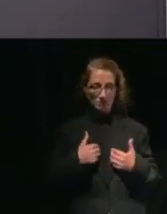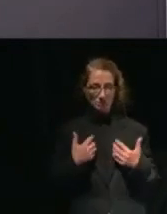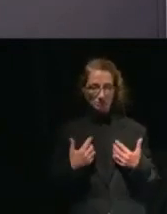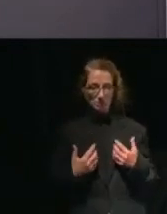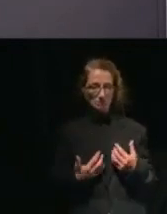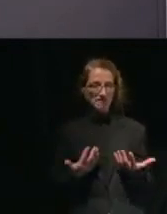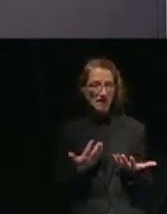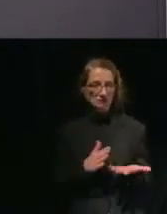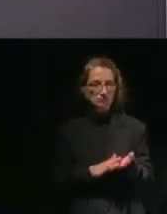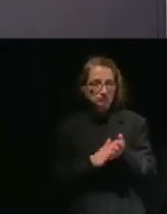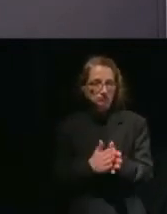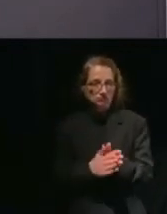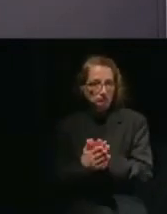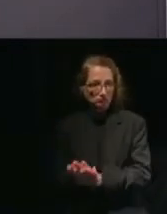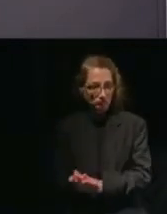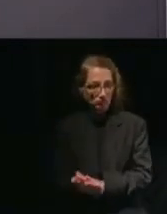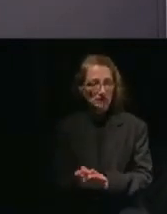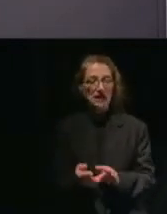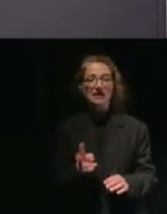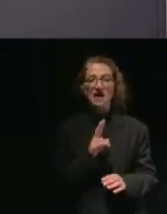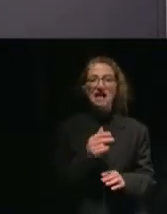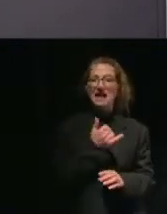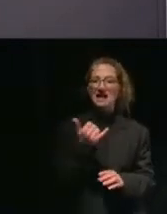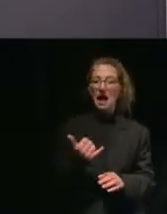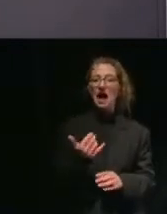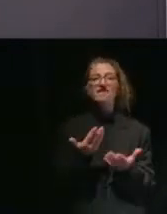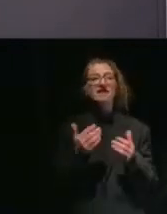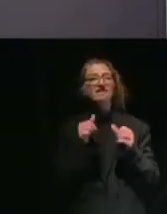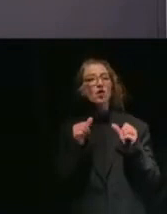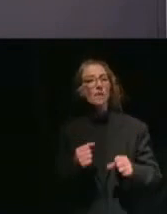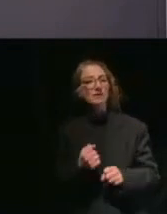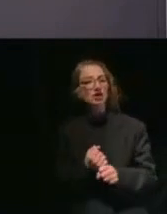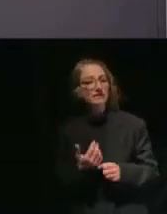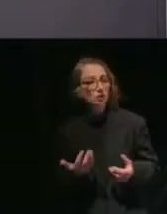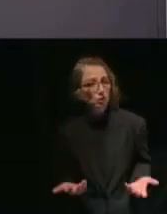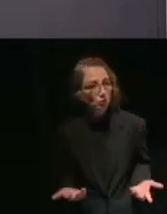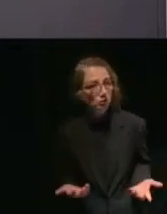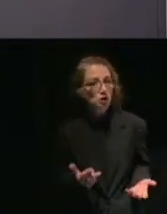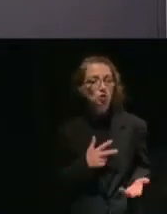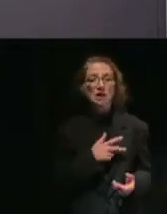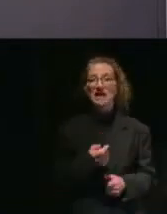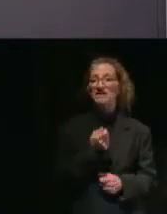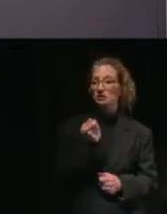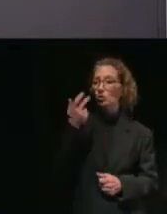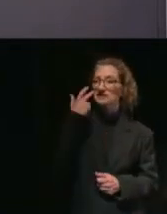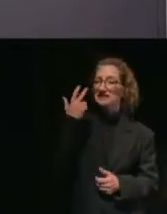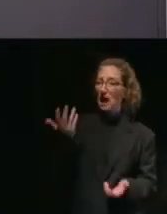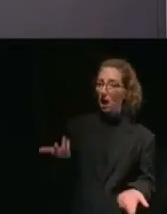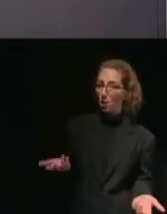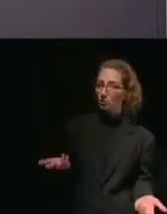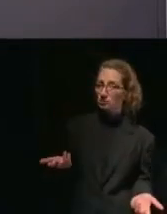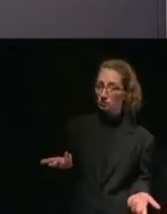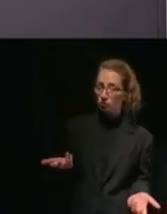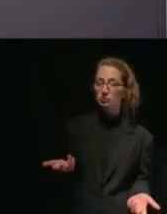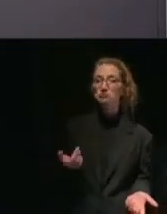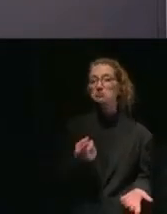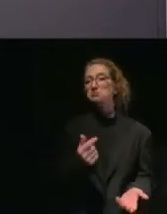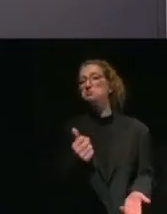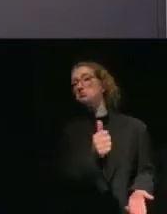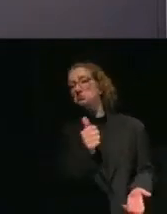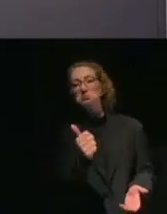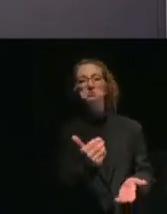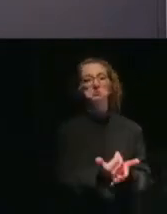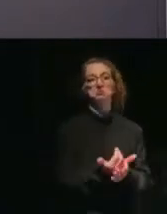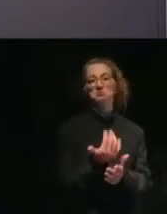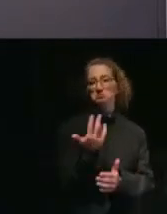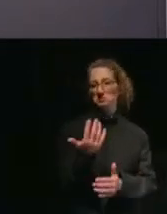how they were employed, how they were socially insured, what they earned, but in order to set an anchor,